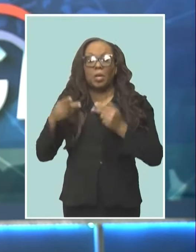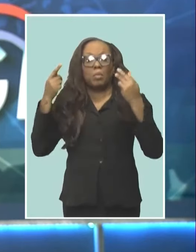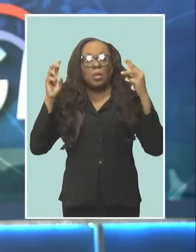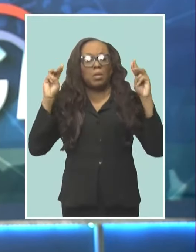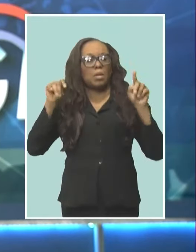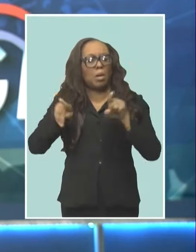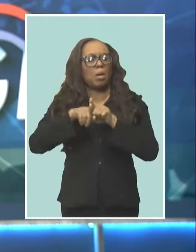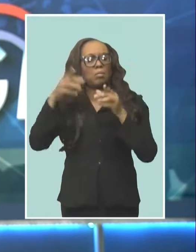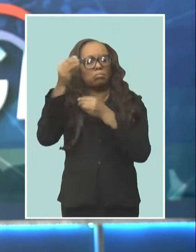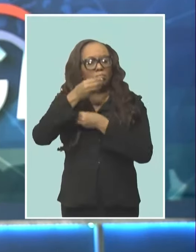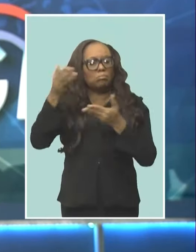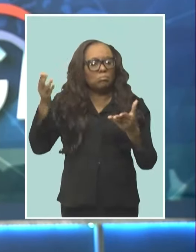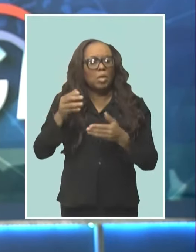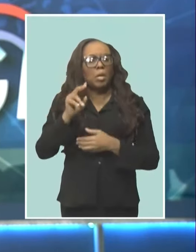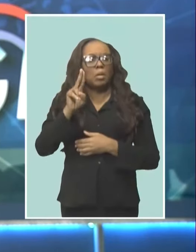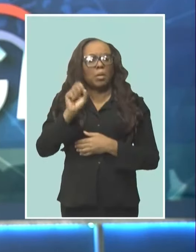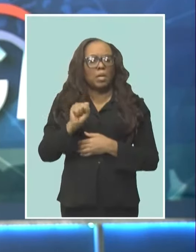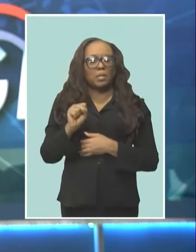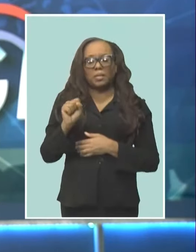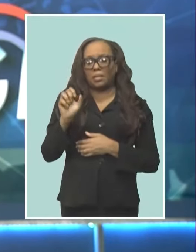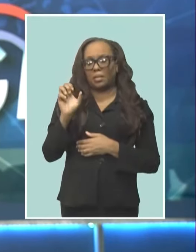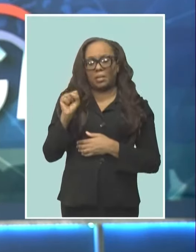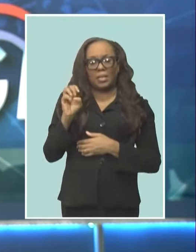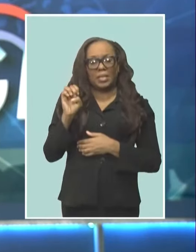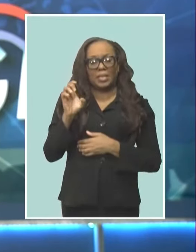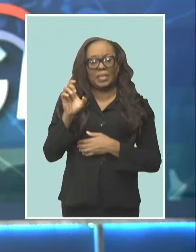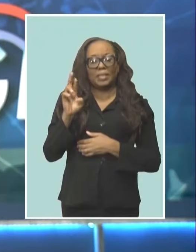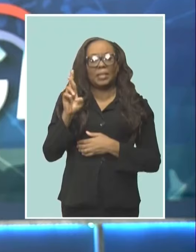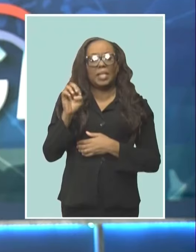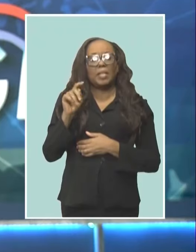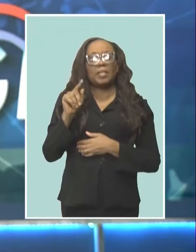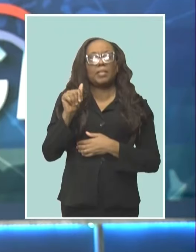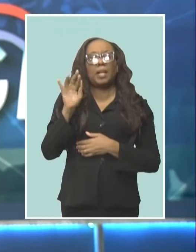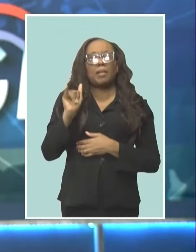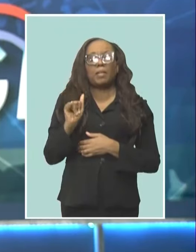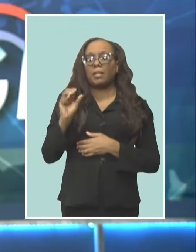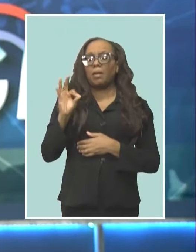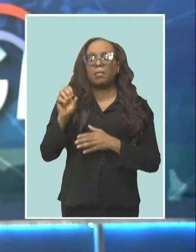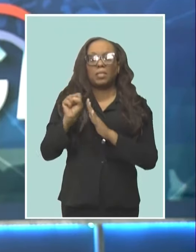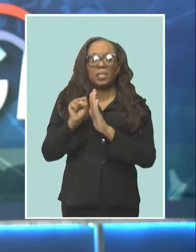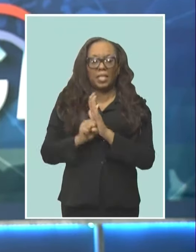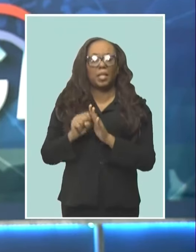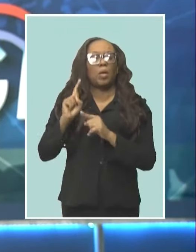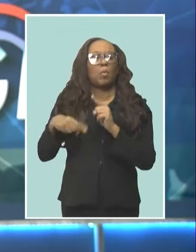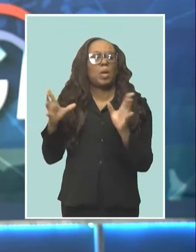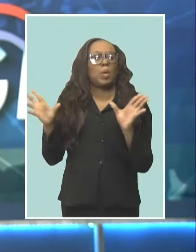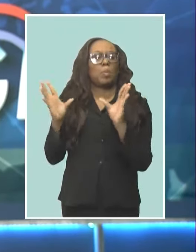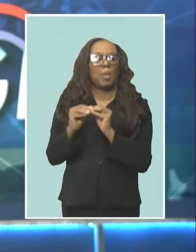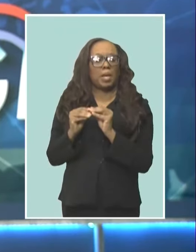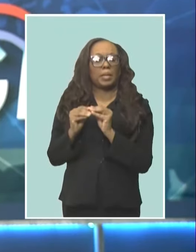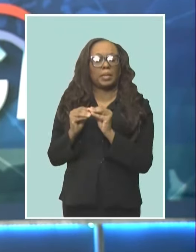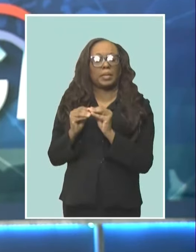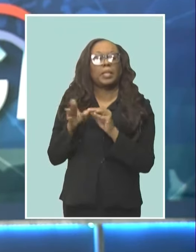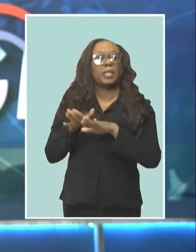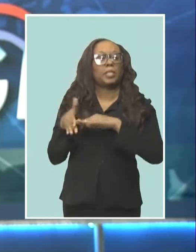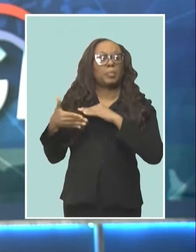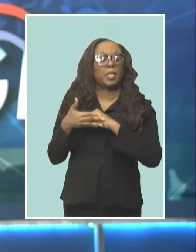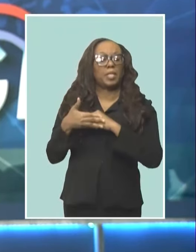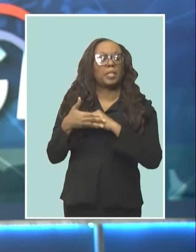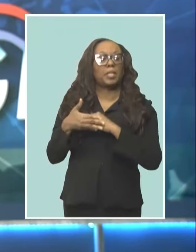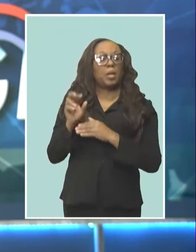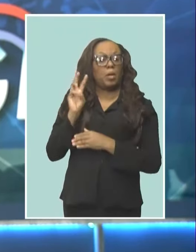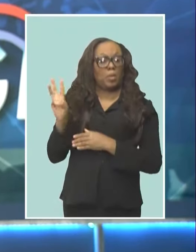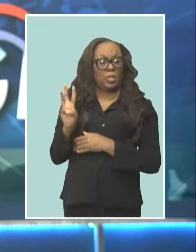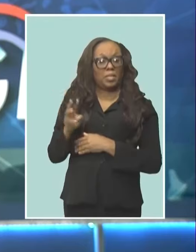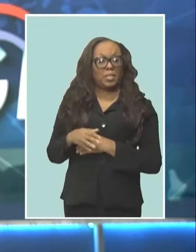Marco Rubio when she and other Caricom heads of government met with him in Jamaica on Wednesday. She gave the update while